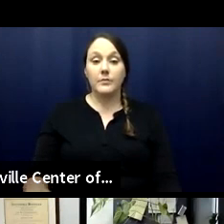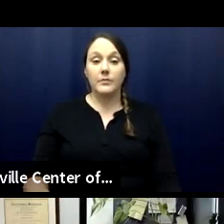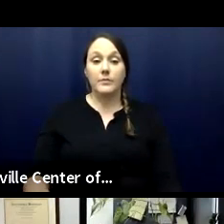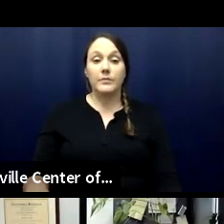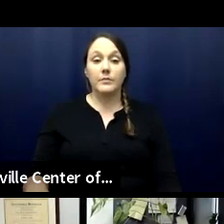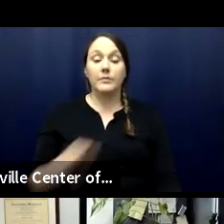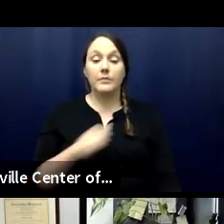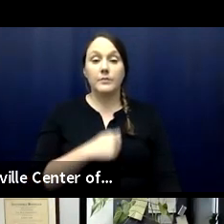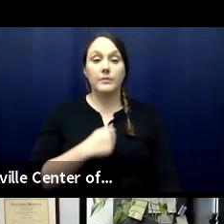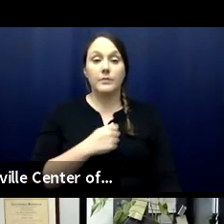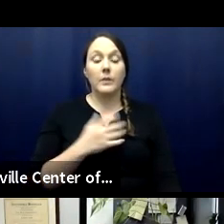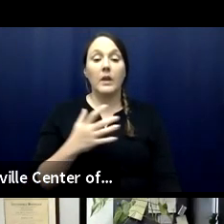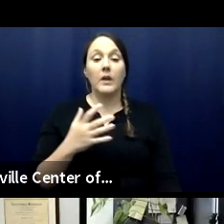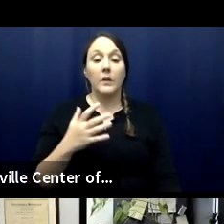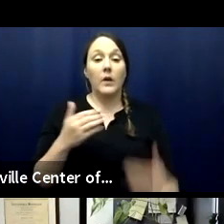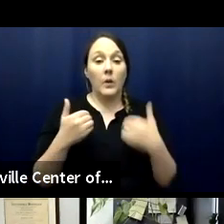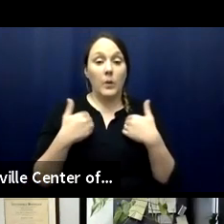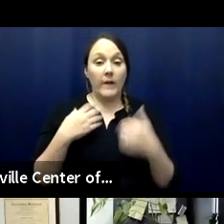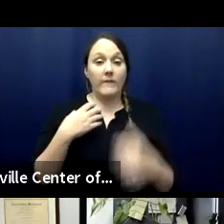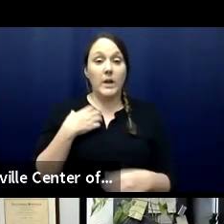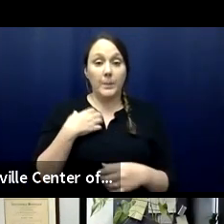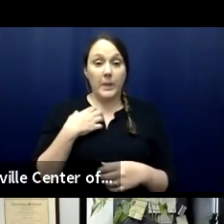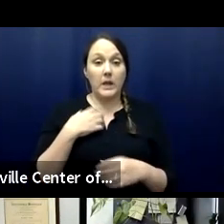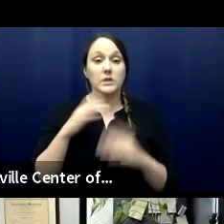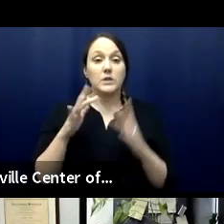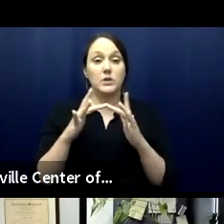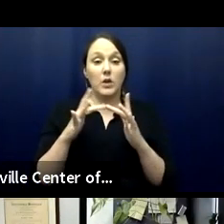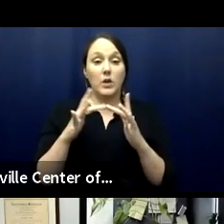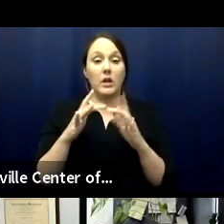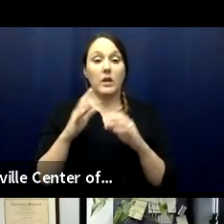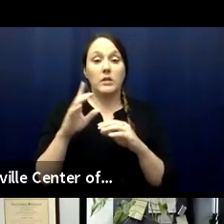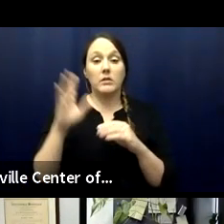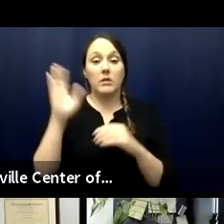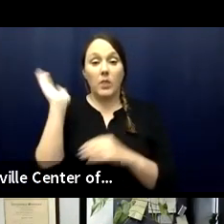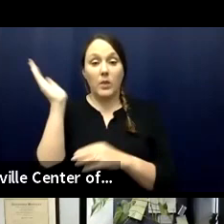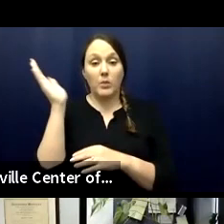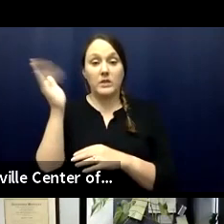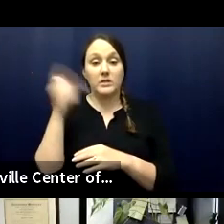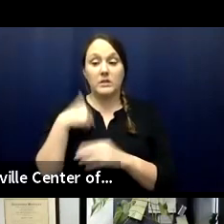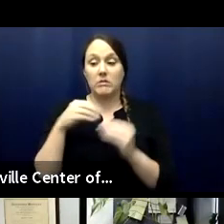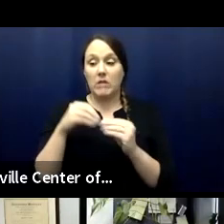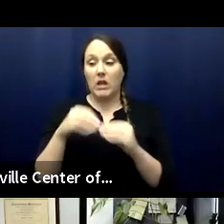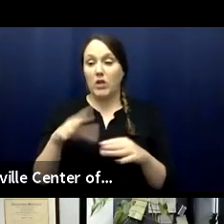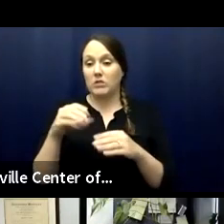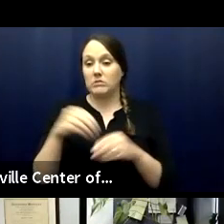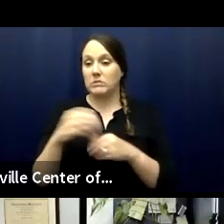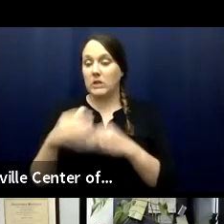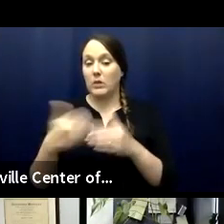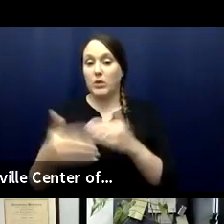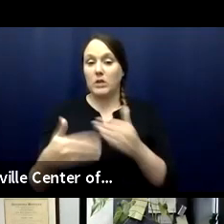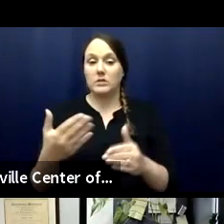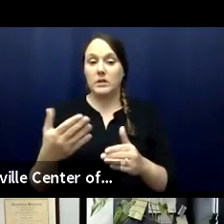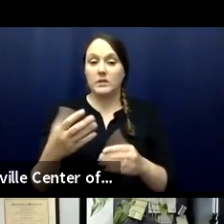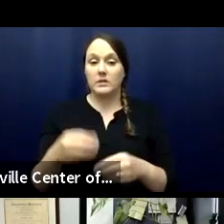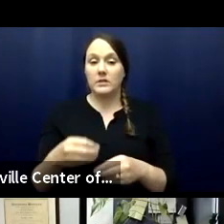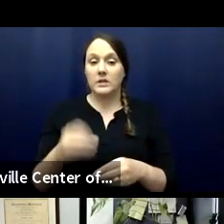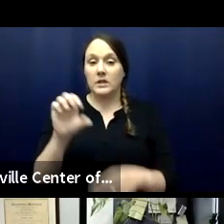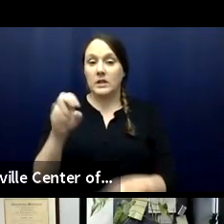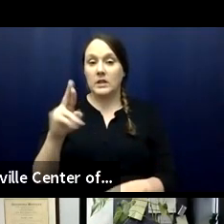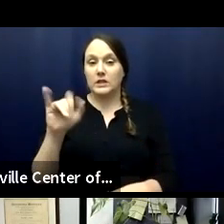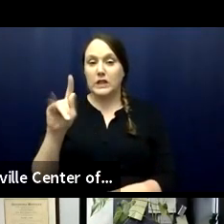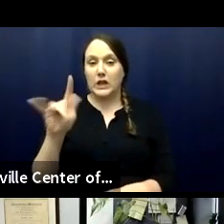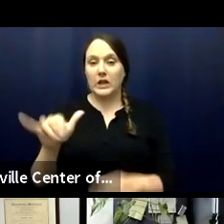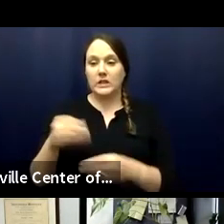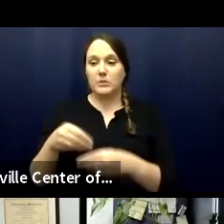Sorry. We did have complaints on my presentation that I seem to have lost in the process. But I'm getting it back. But Charity's pulling it back